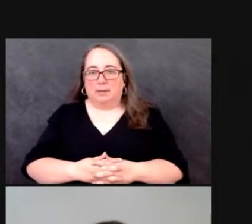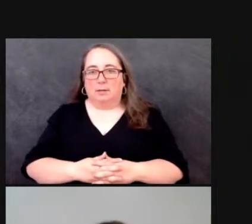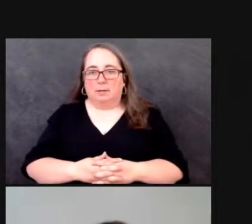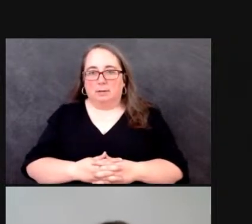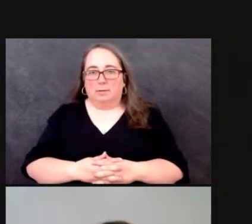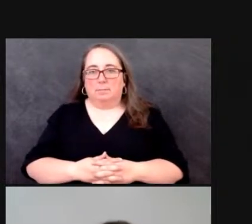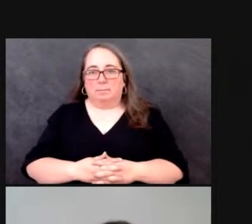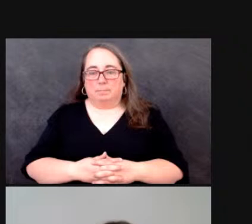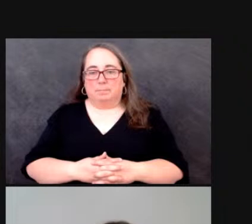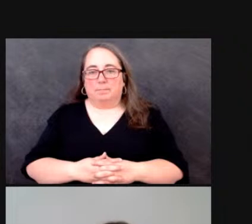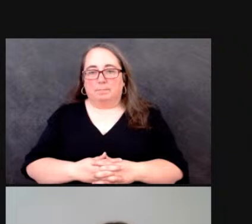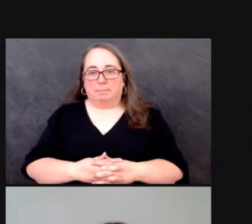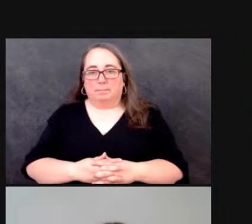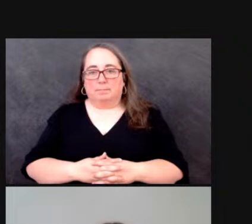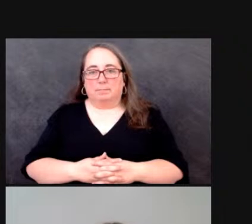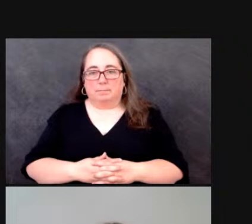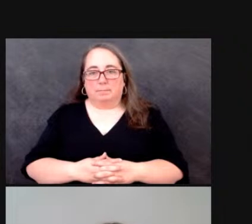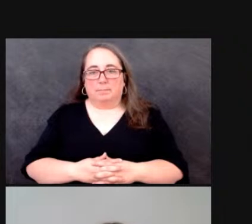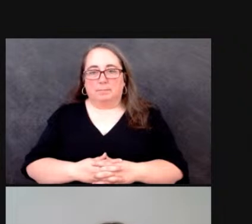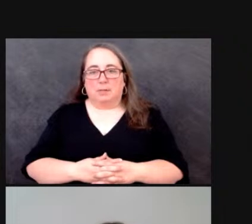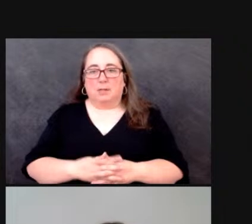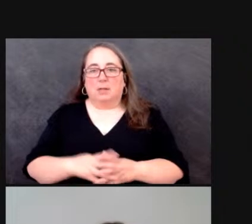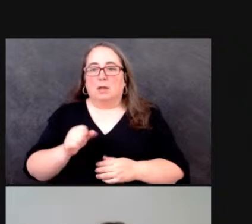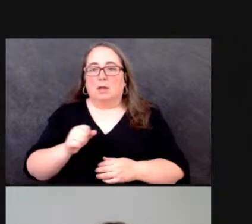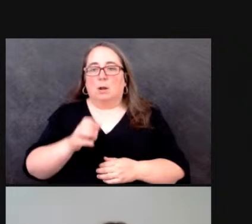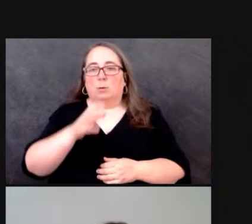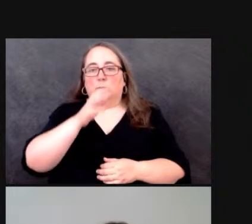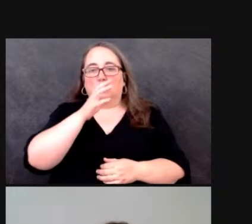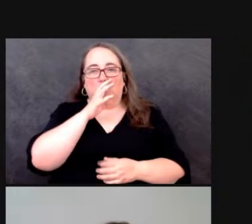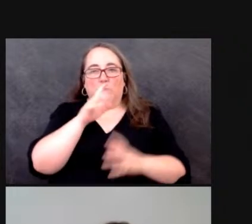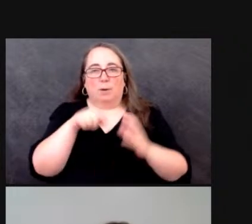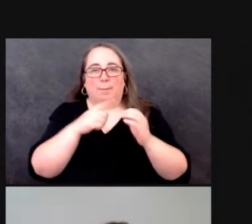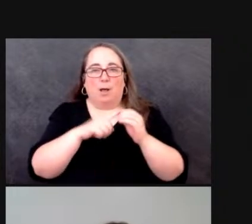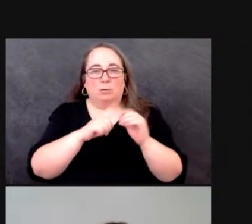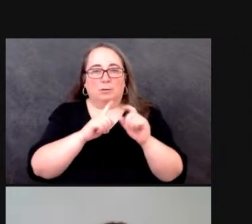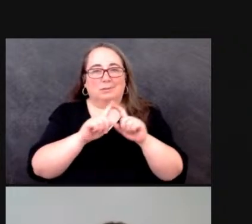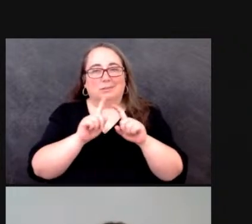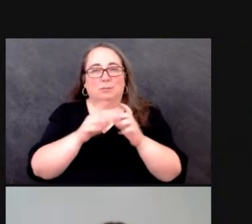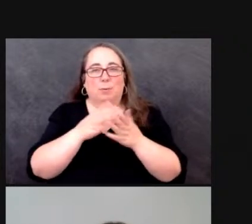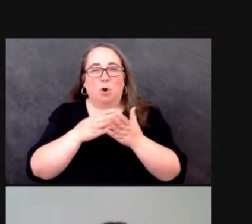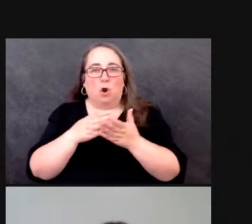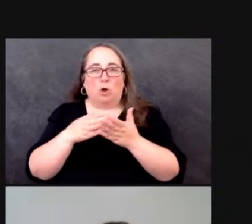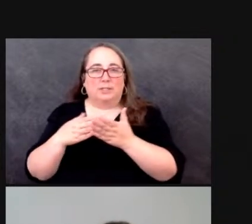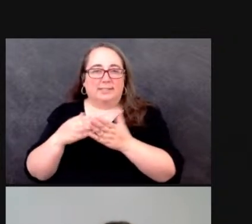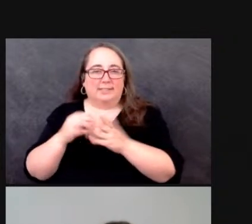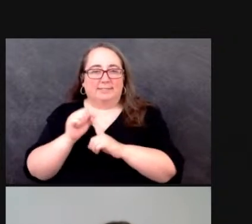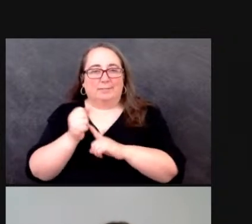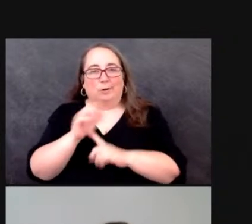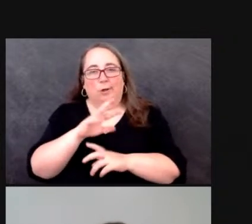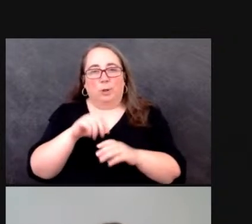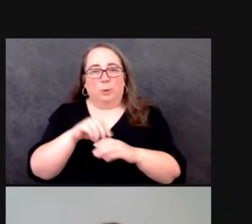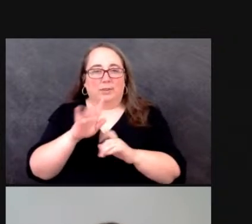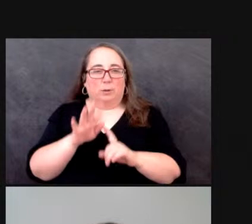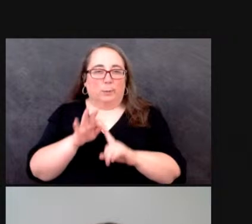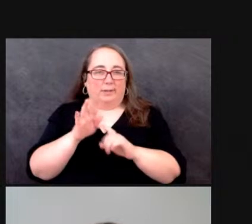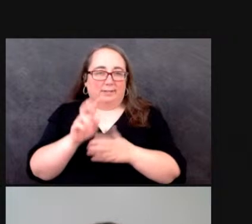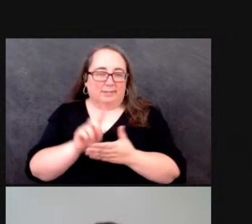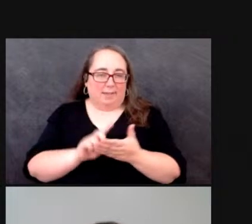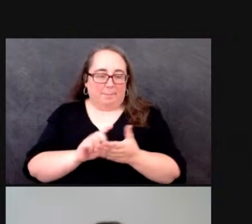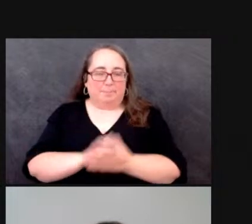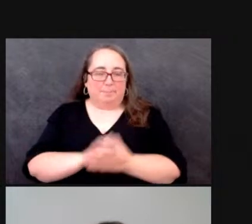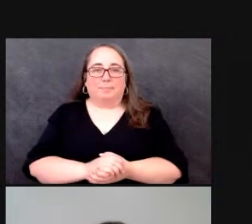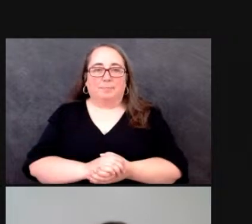I'd like to transition now to speaking more directly about the individual pieces of silver, including their unique designs. And while